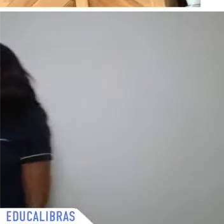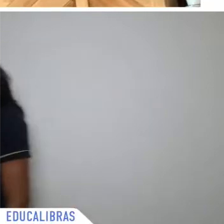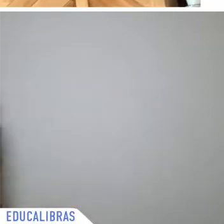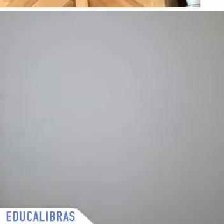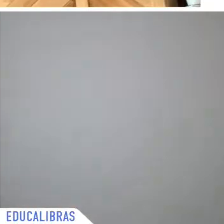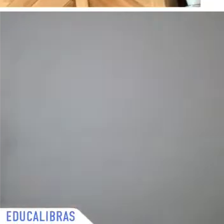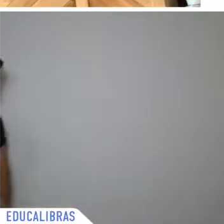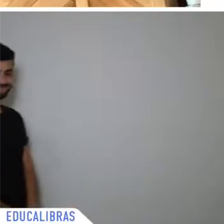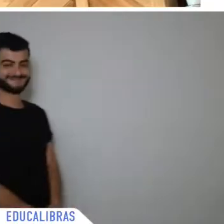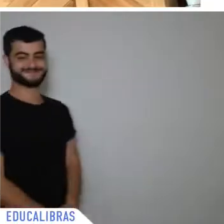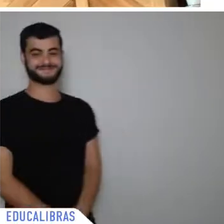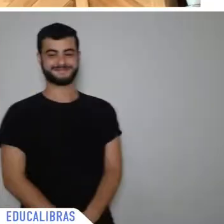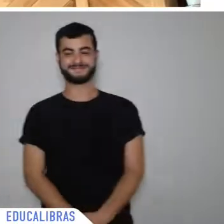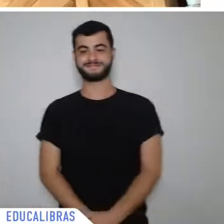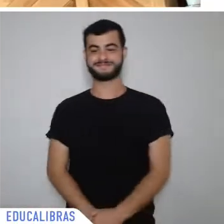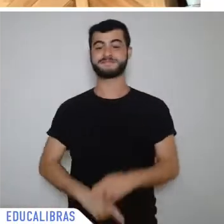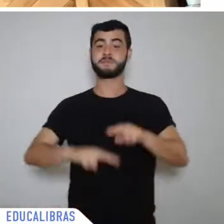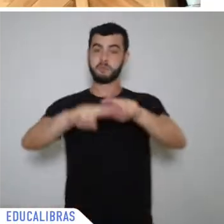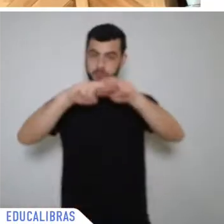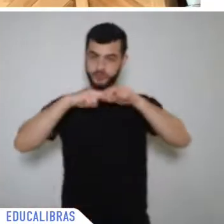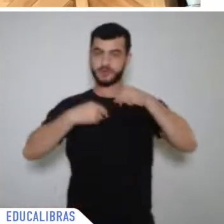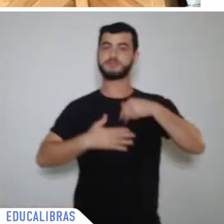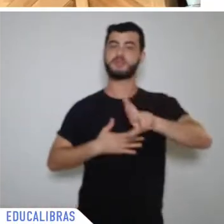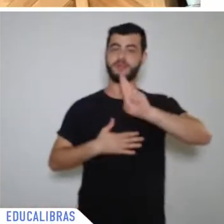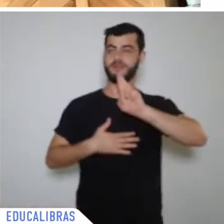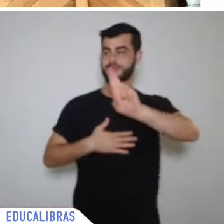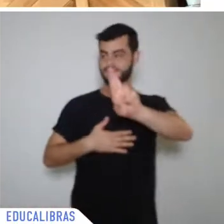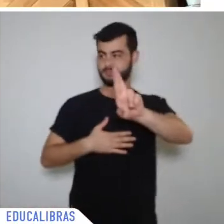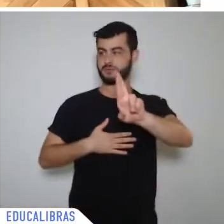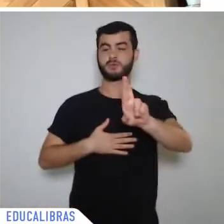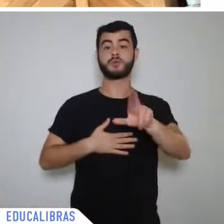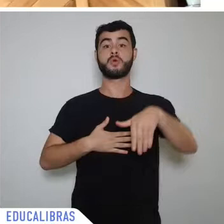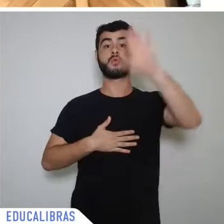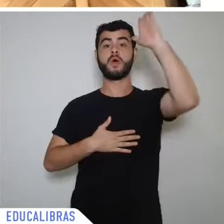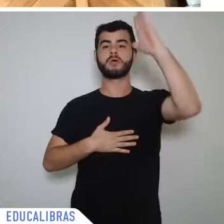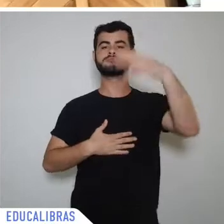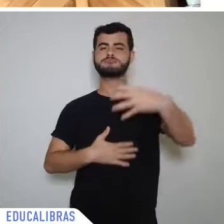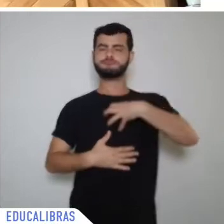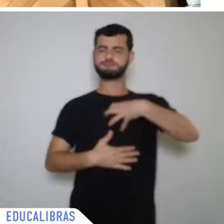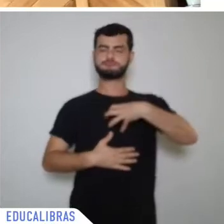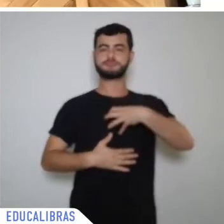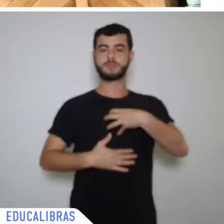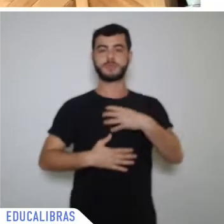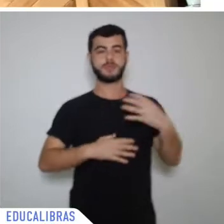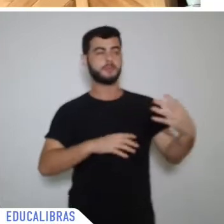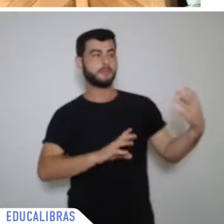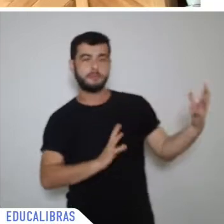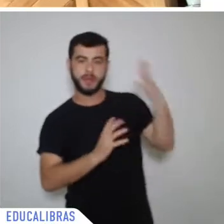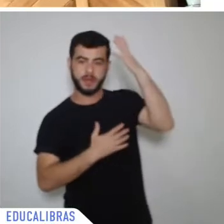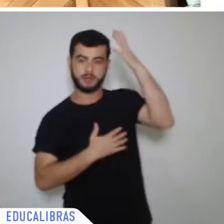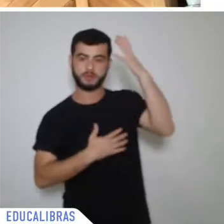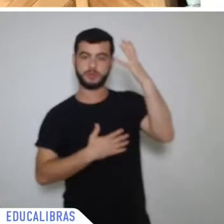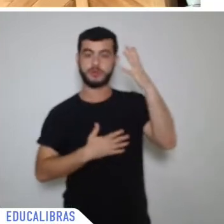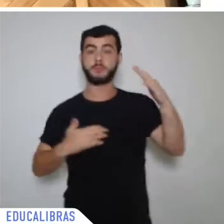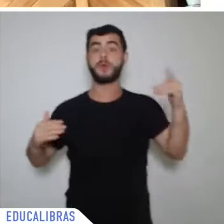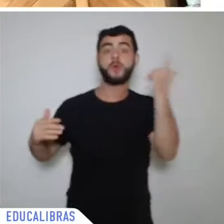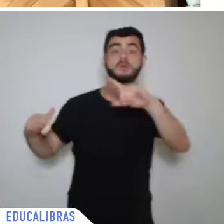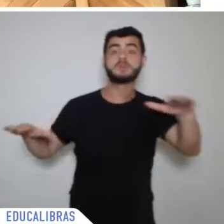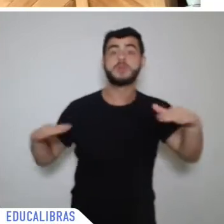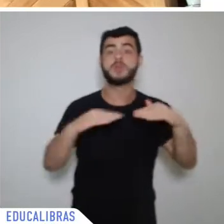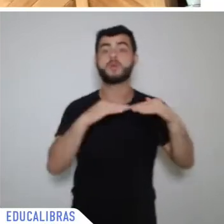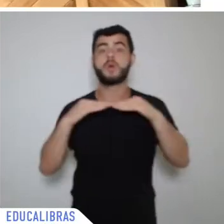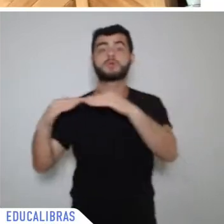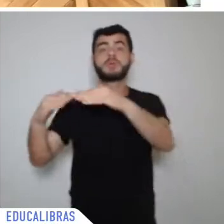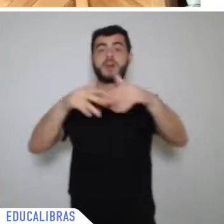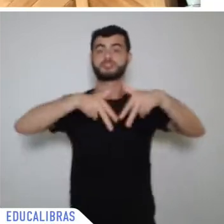work. What is the impact of this fragilization of the economy protection and the economy of care for gender equality